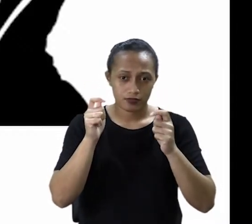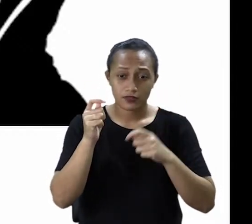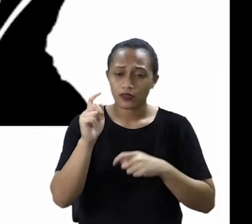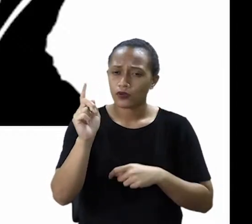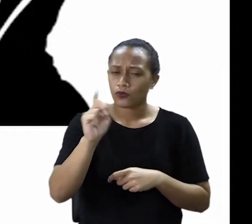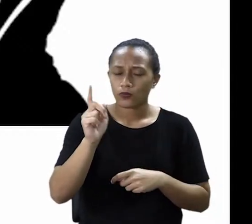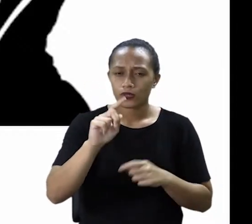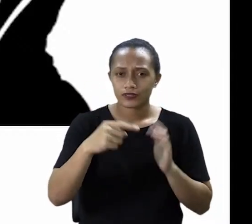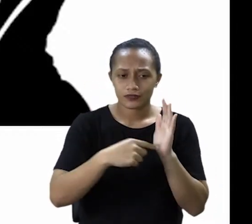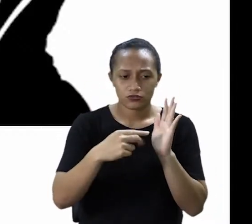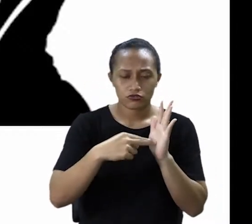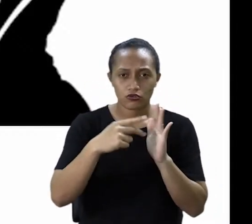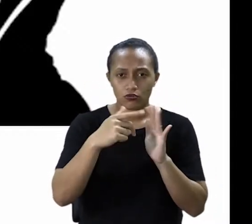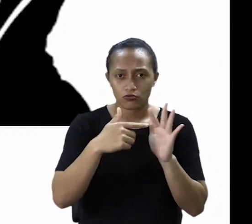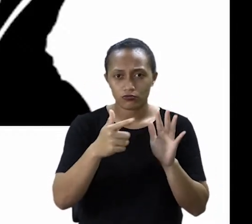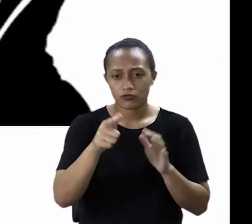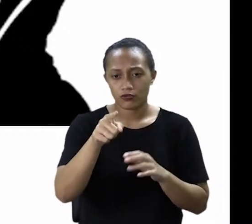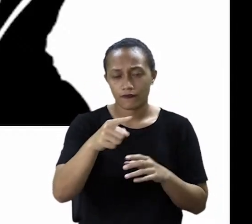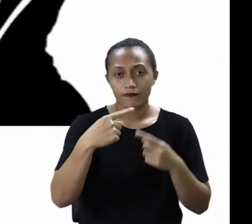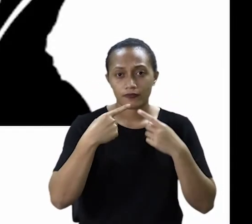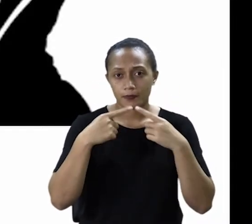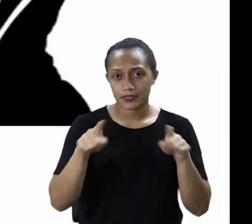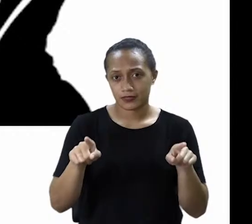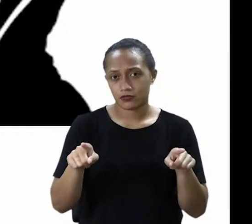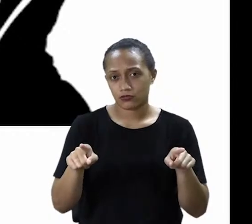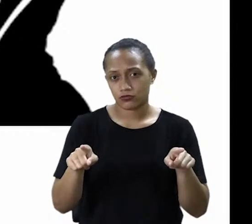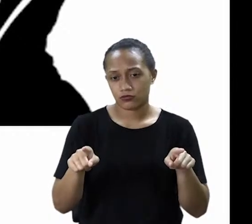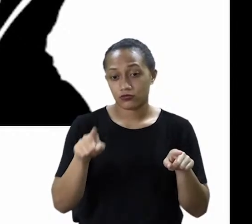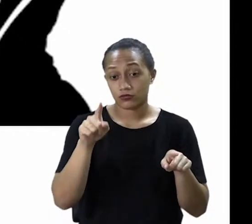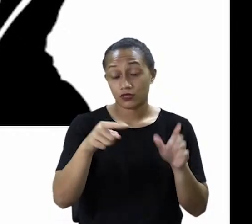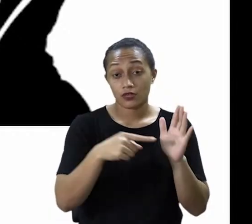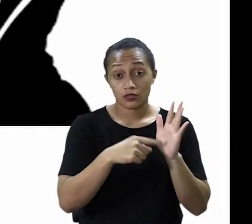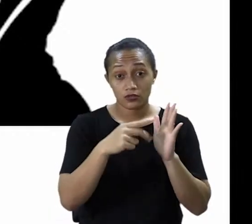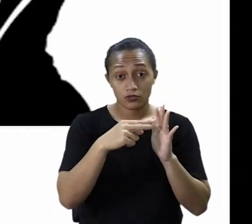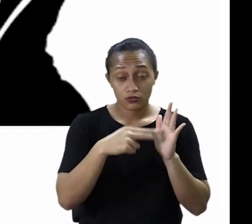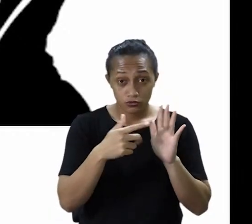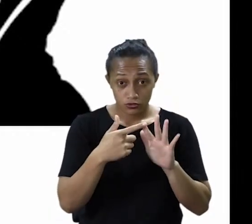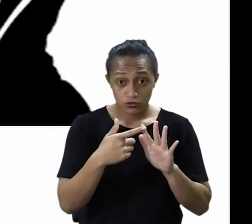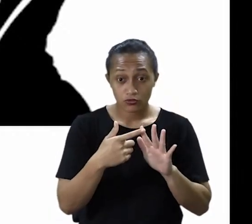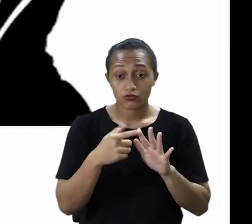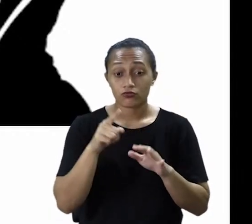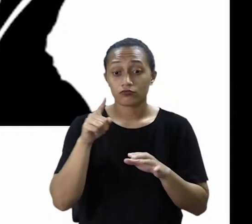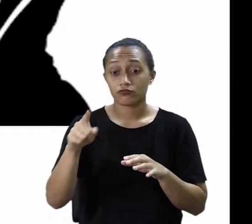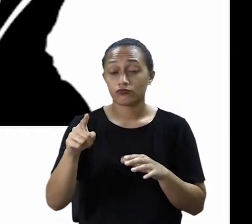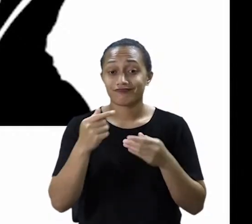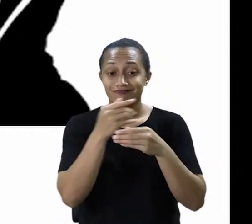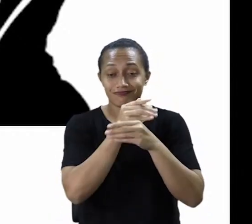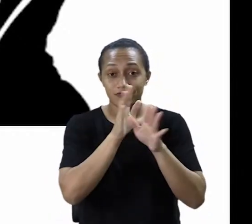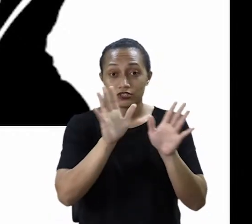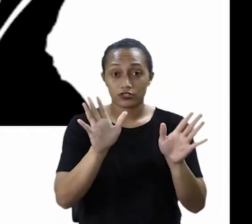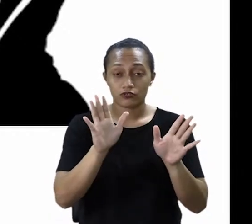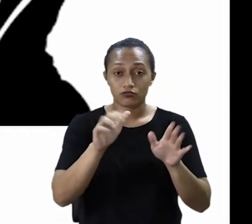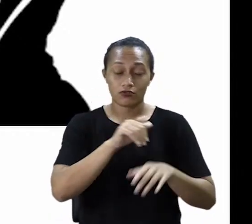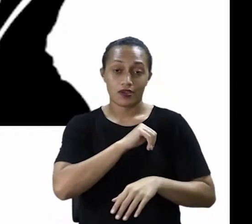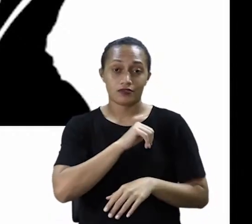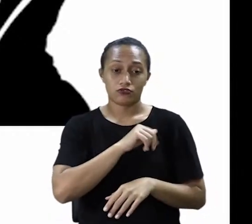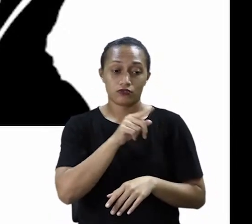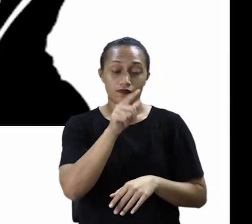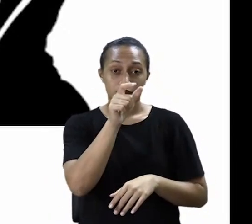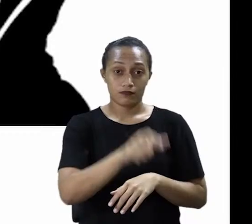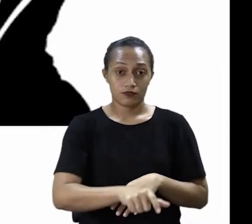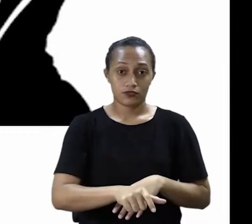Now, what is the tone of a message? The tone usually refers to the general attitude of the